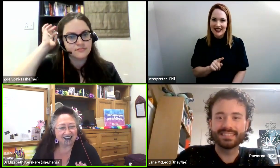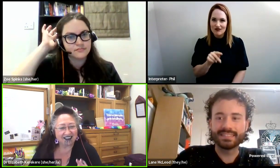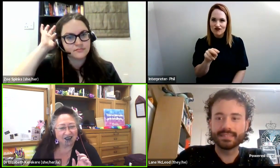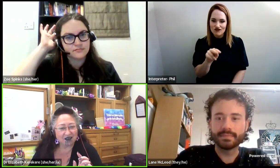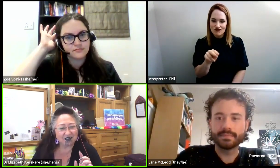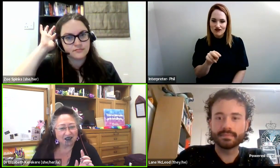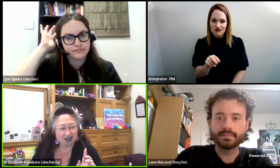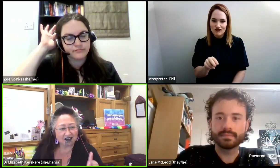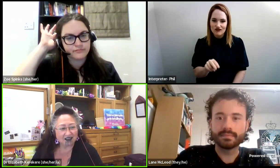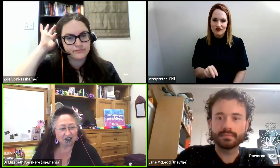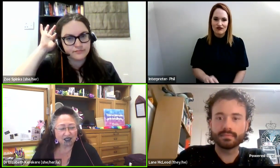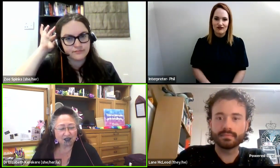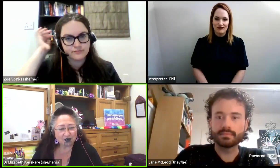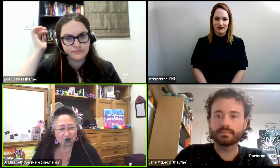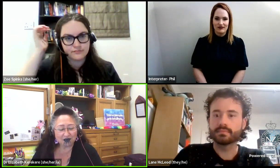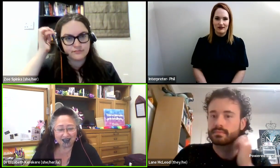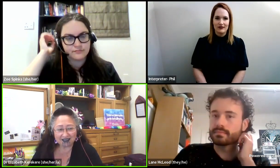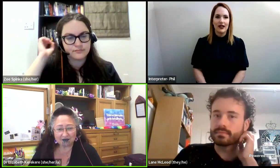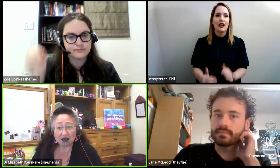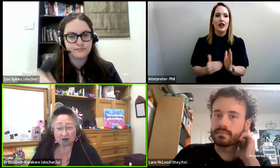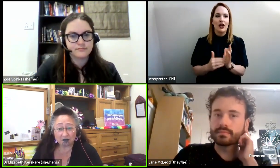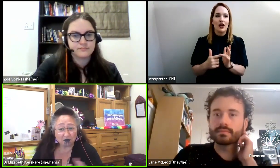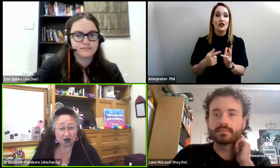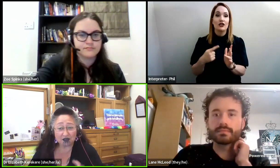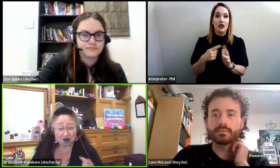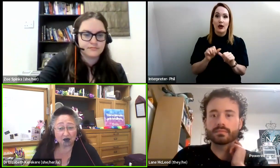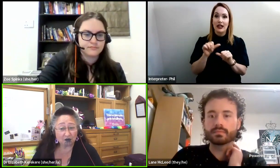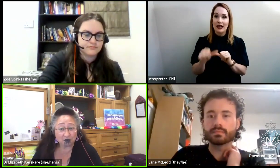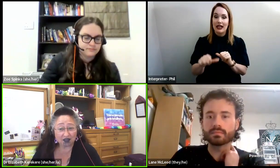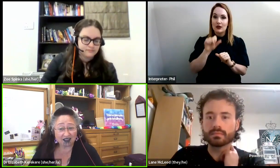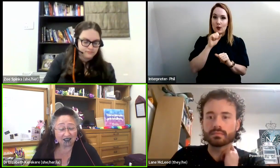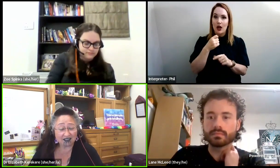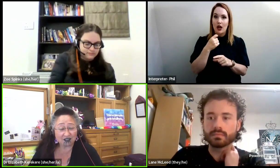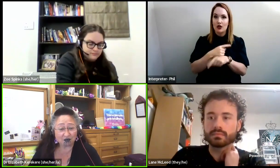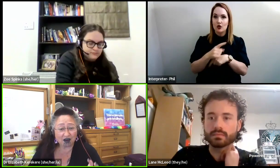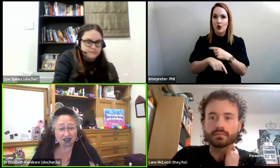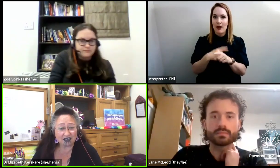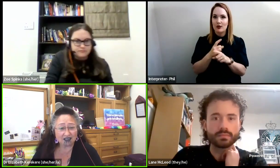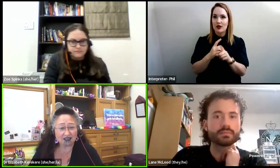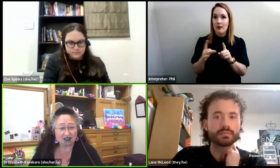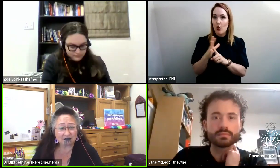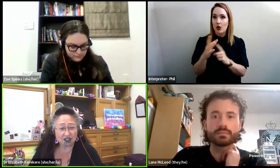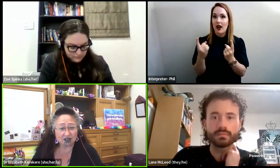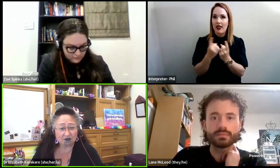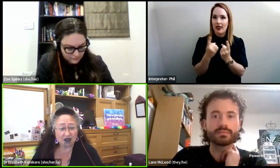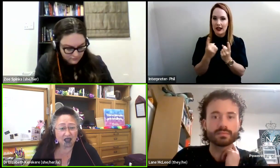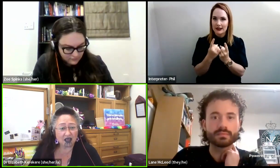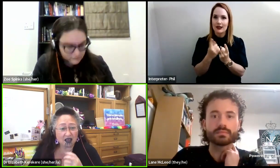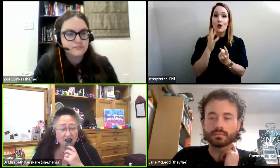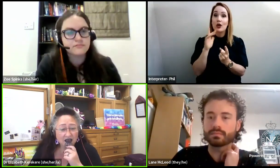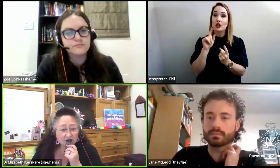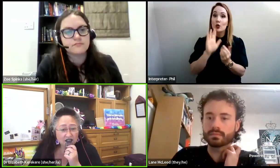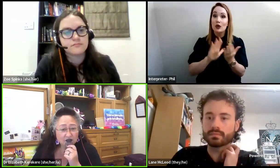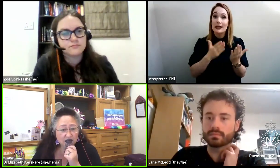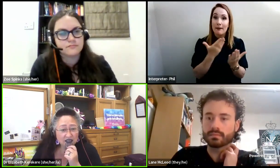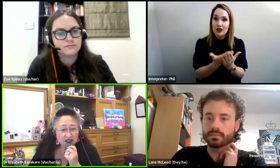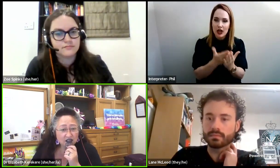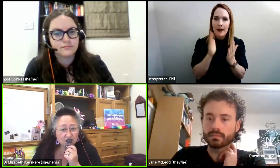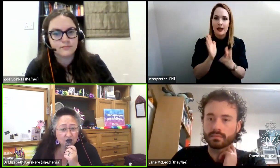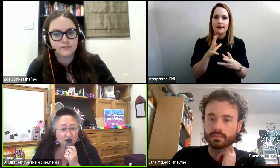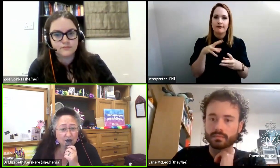Okay. Zoe's going to talk next about what important things to write into the submission. Al's